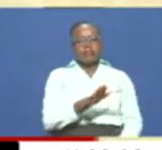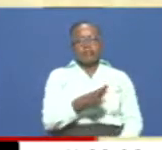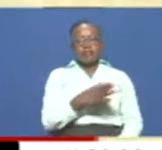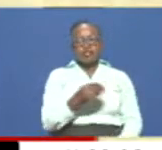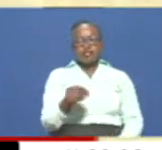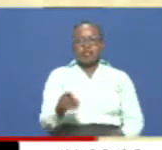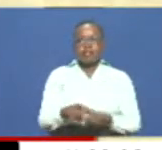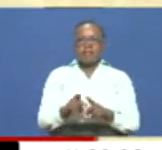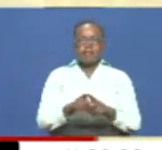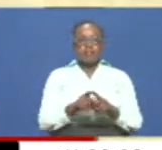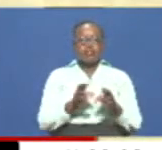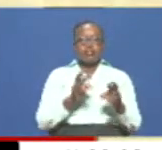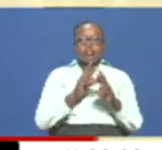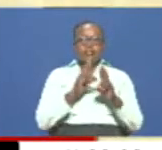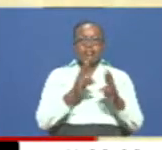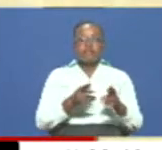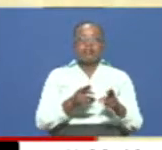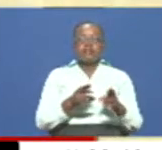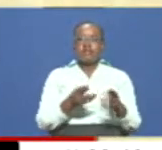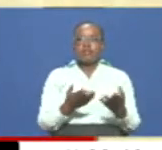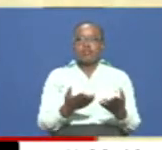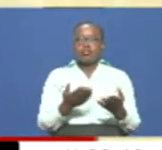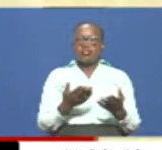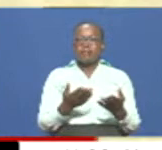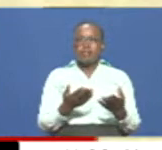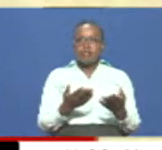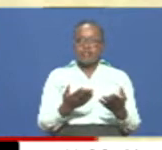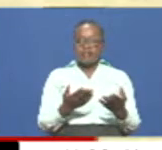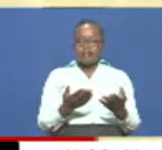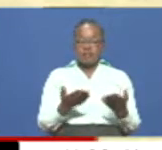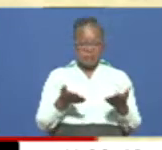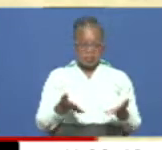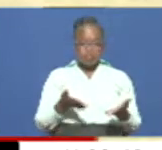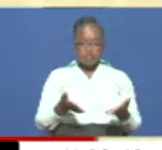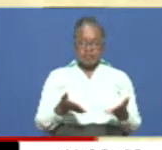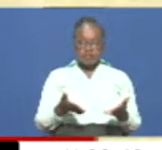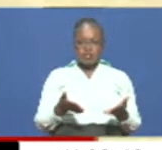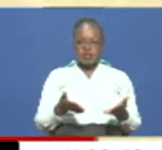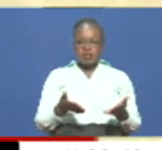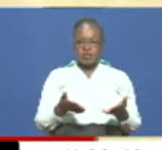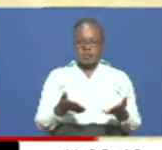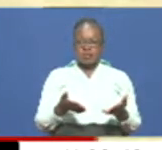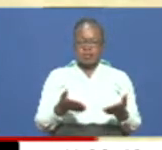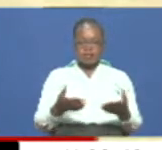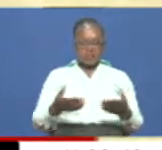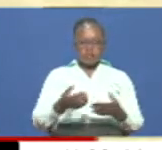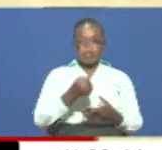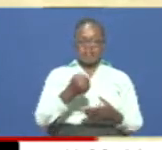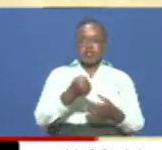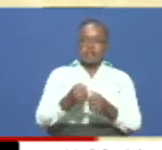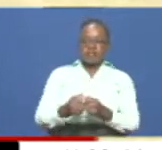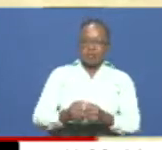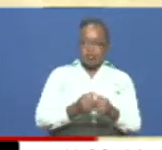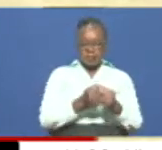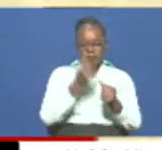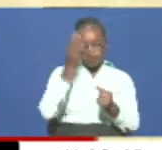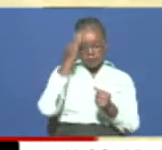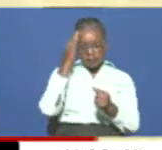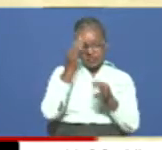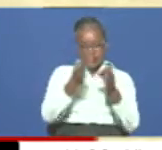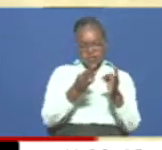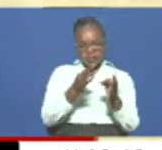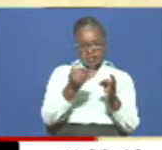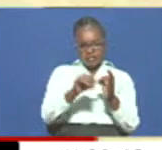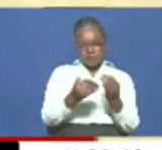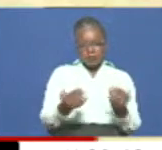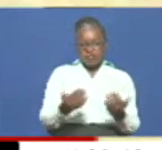performance of the country. So we are here to put them, all of them together, and they know if there is anything,